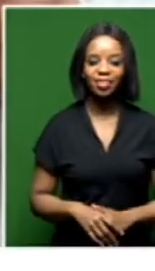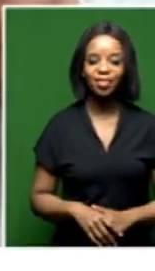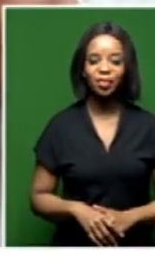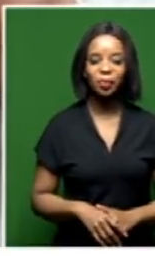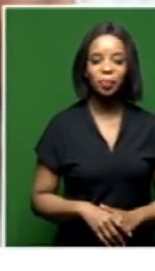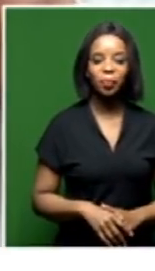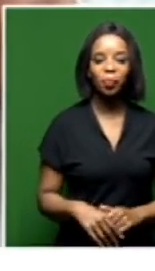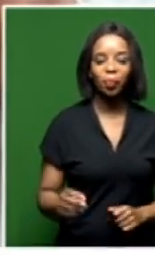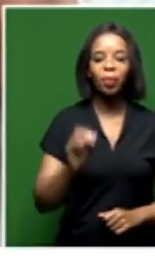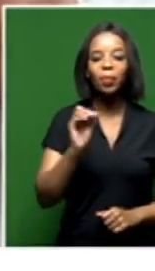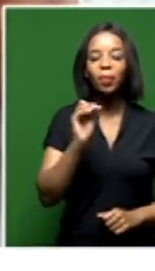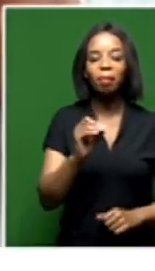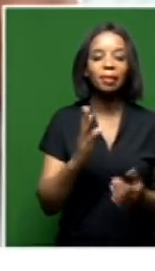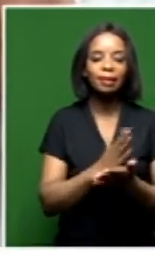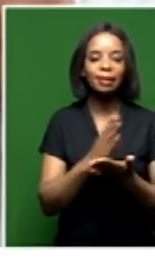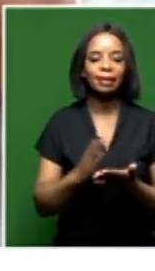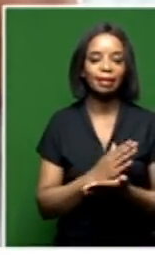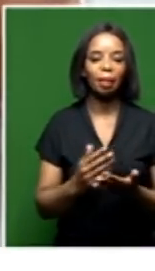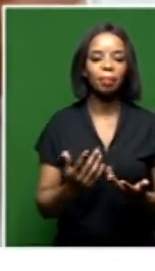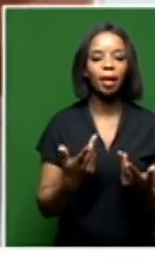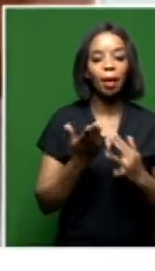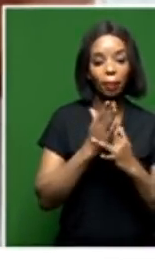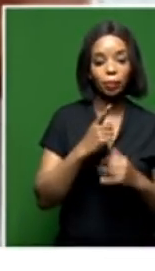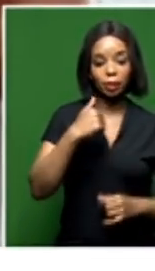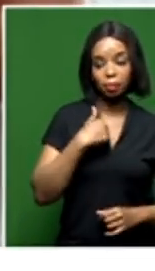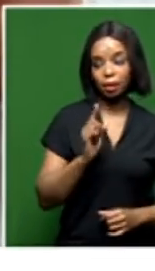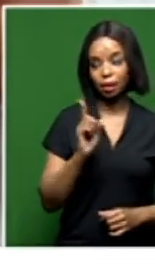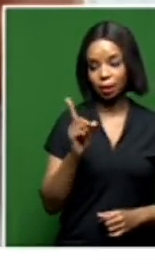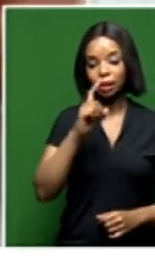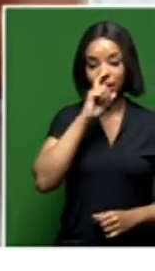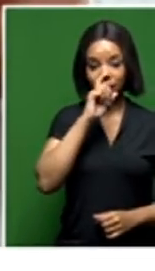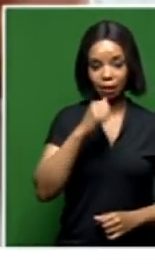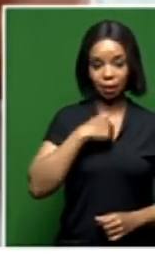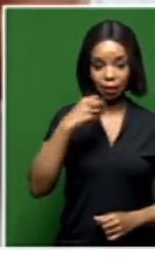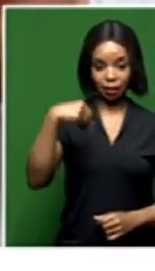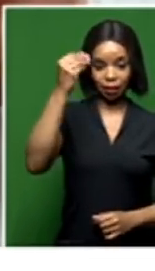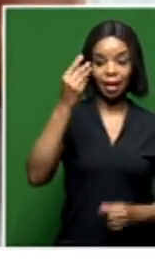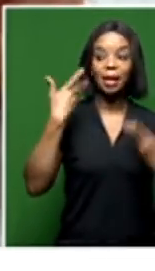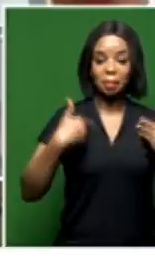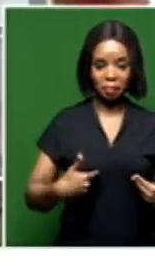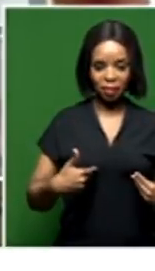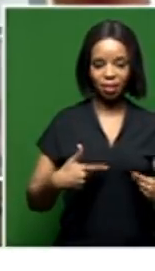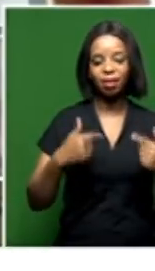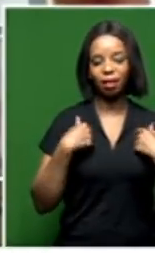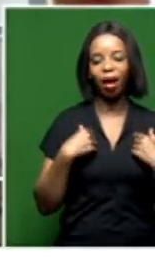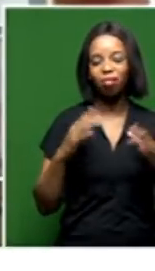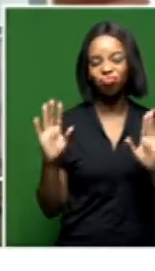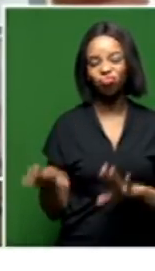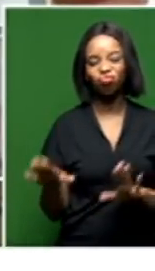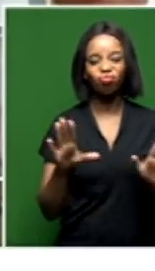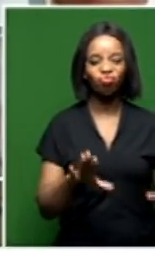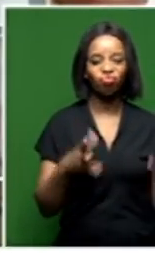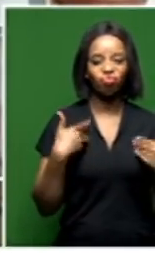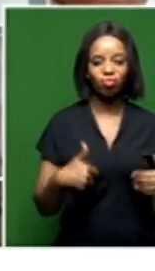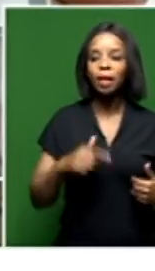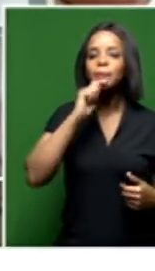some sibling rivalry, but mostly between Christiaan and my older sister. I'm the chill one. I kind of got that chilled vibe from